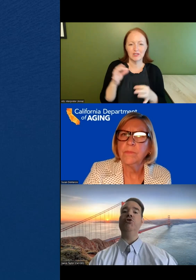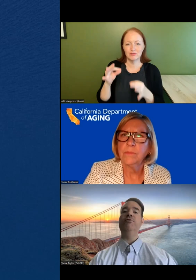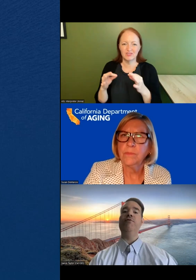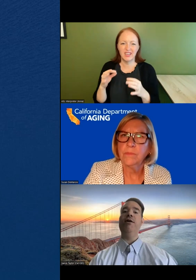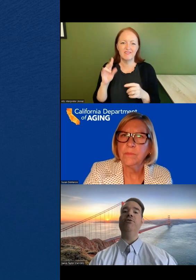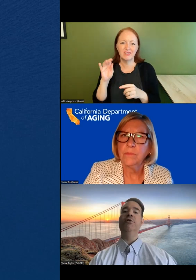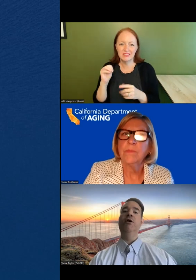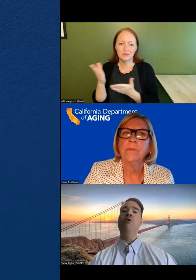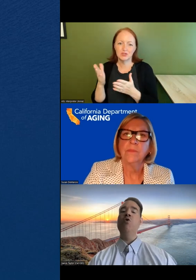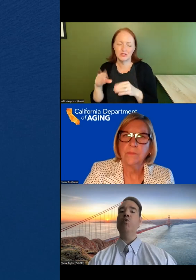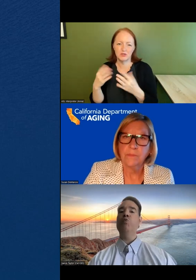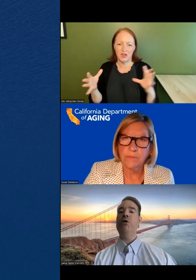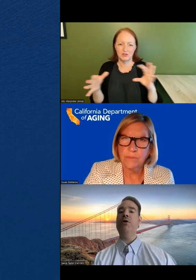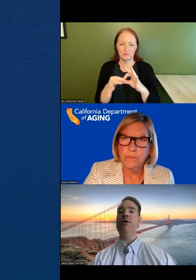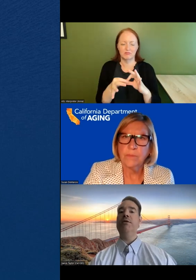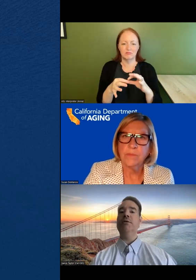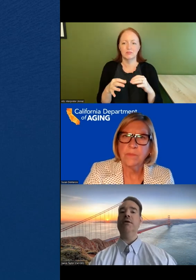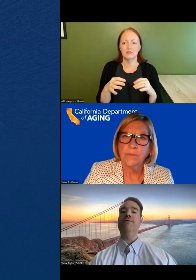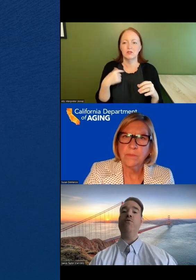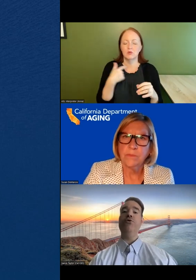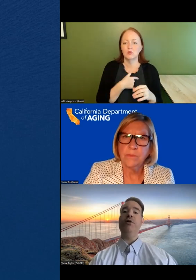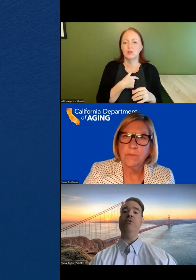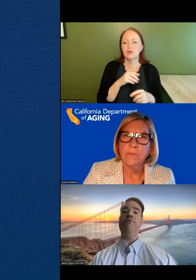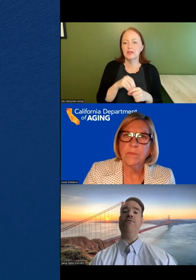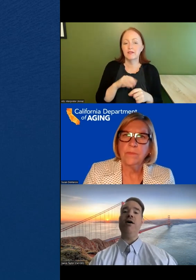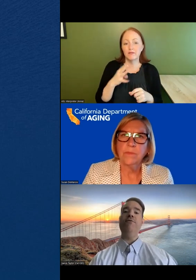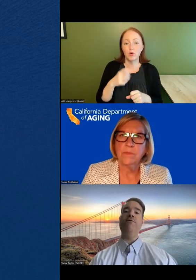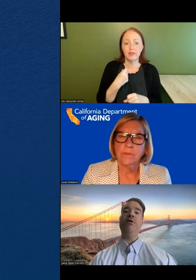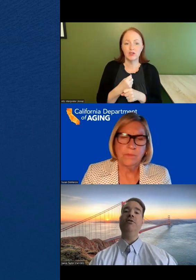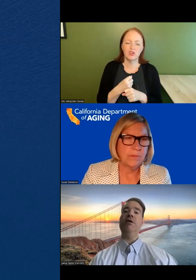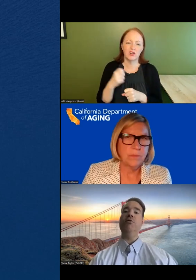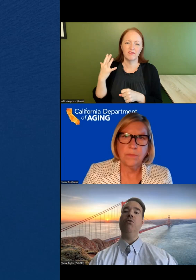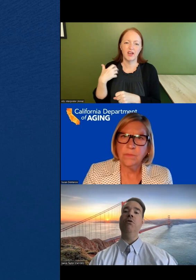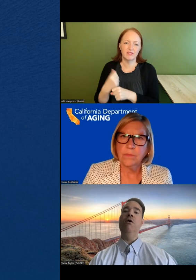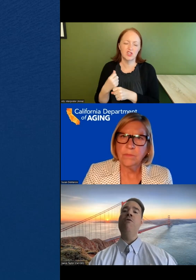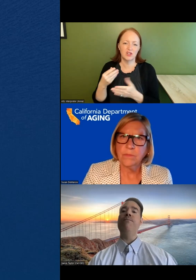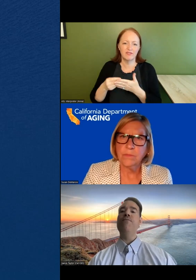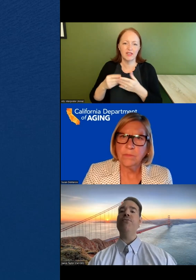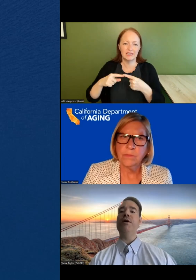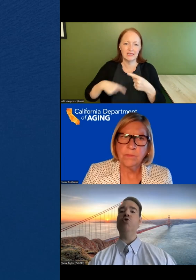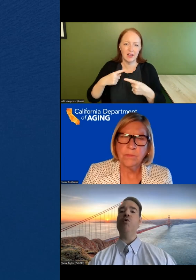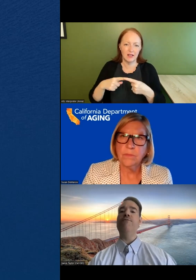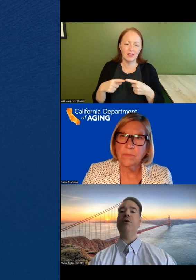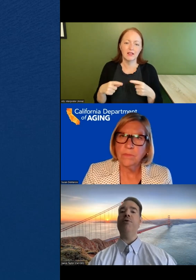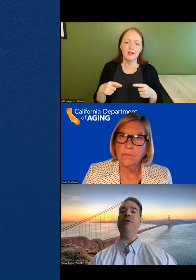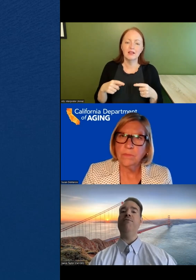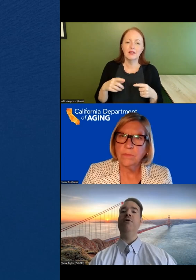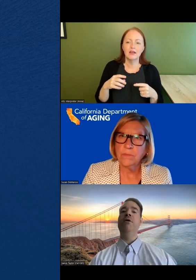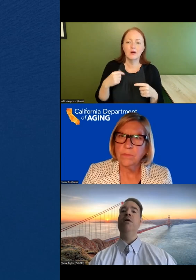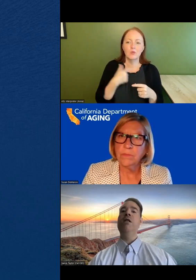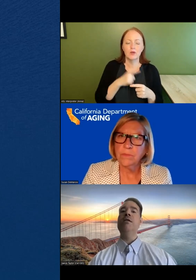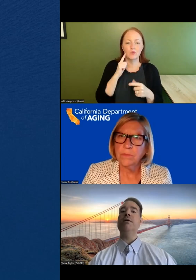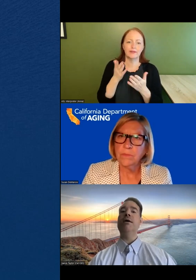victim service providers. We're in the fourth year of a 5-year funding cycle, and we'll go out for